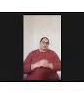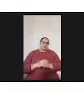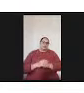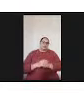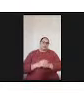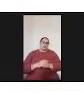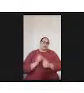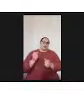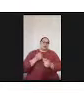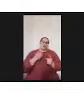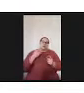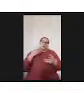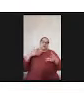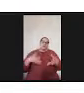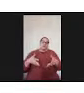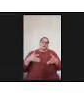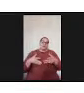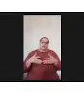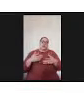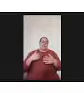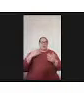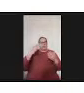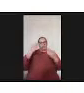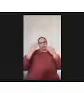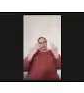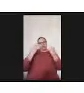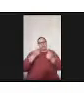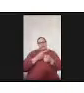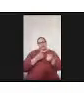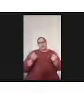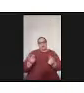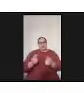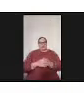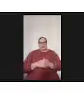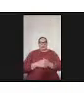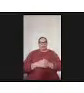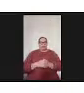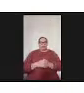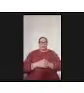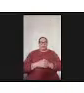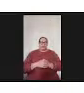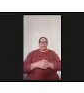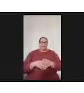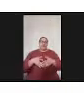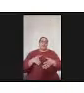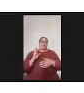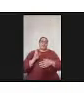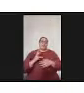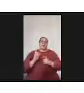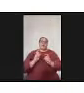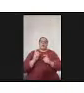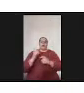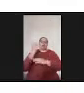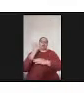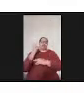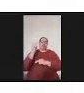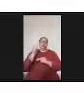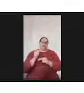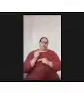everyone that is here, I greet you all. This is going to be a quick presentation